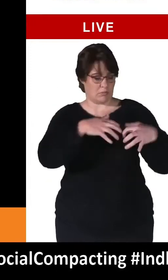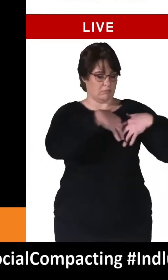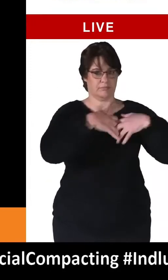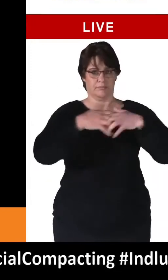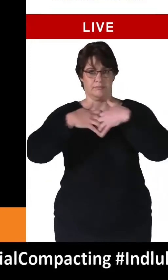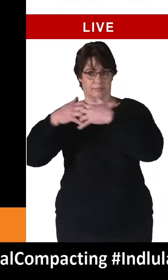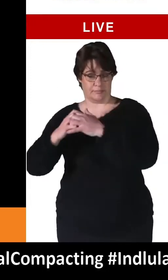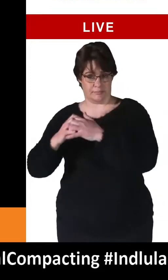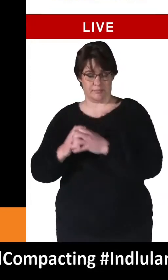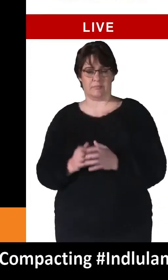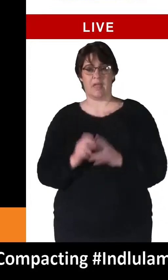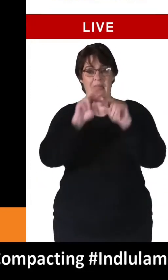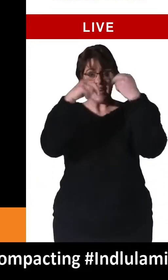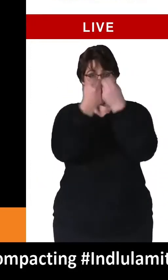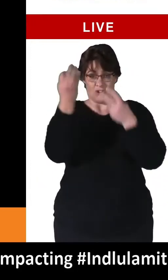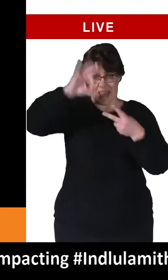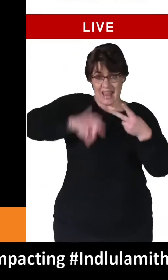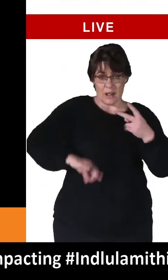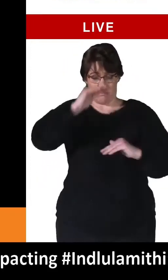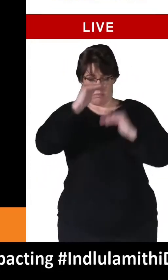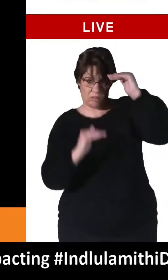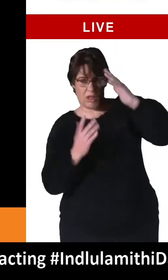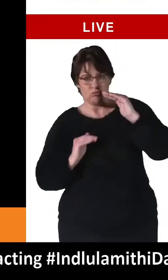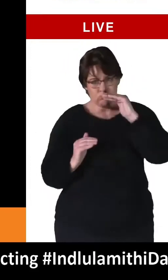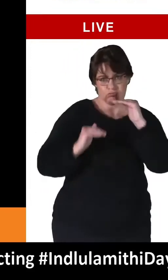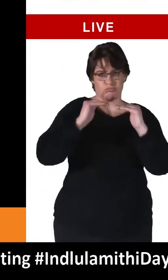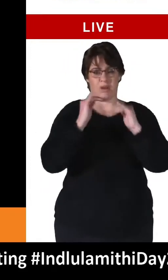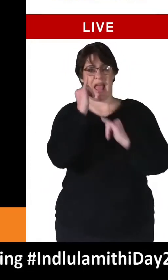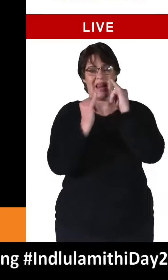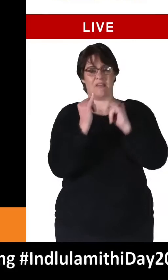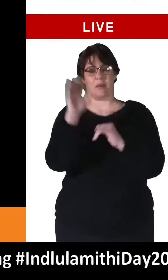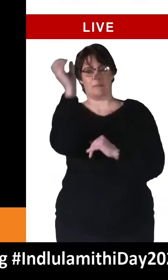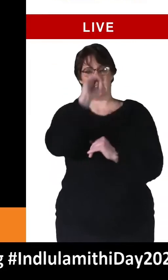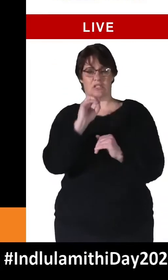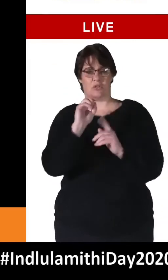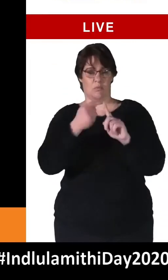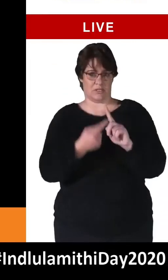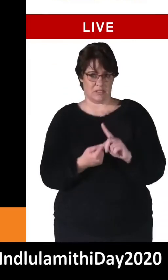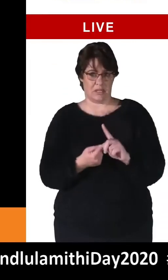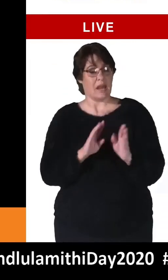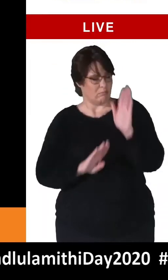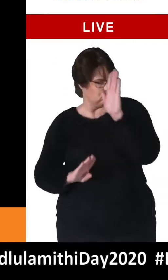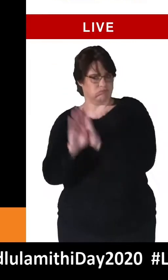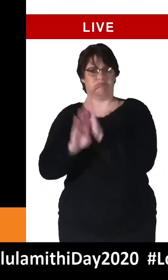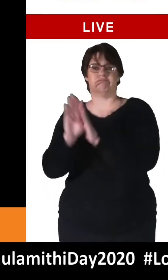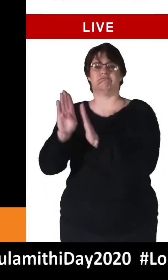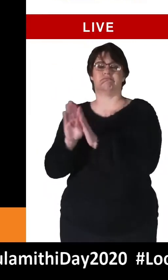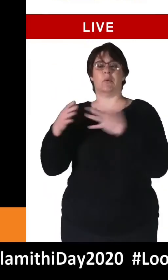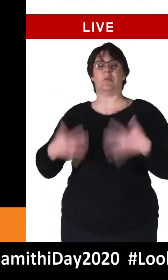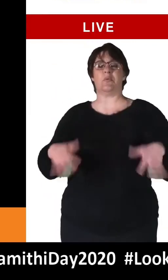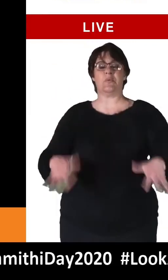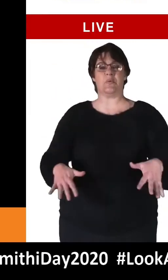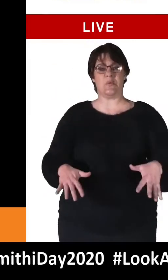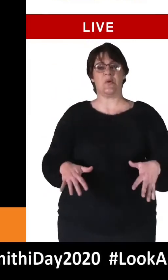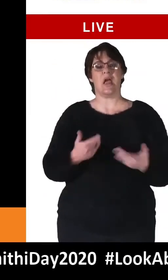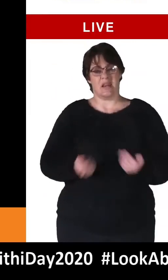created, national income inequality is reduced by 11 percentage points, and significant improvements are made